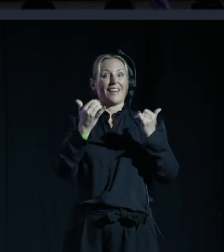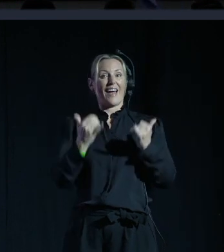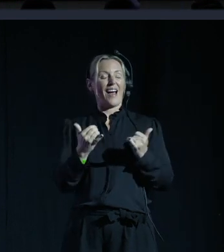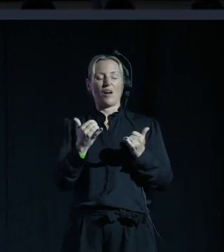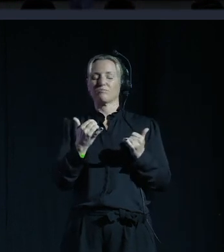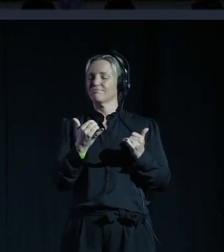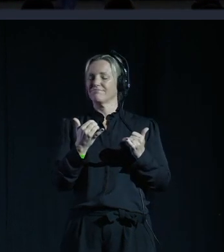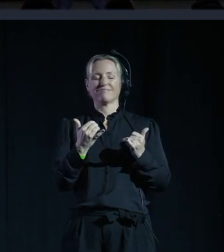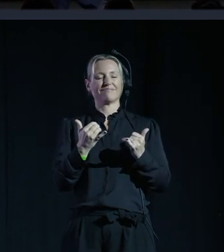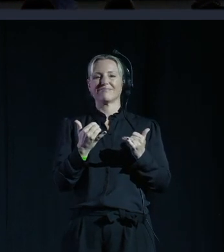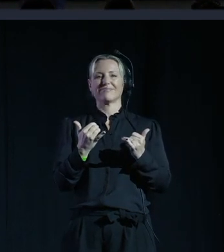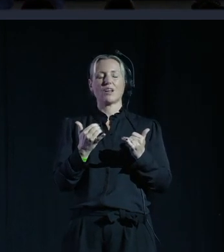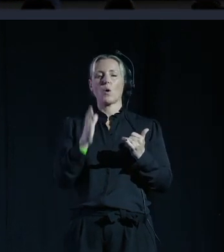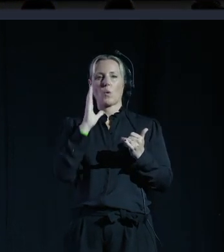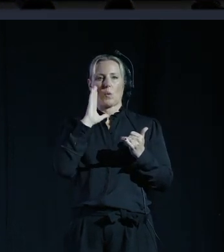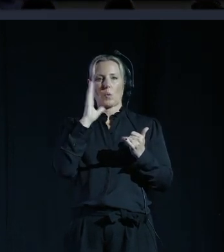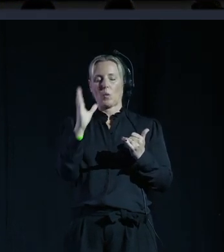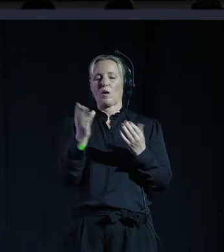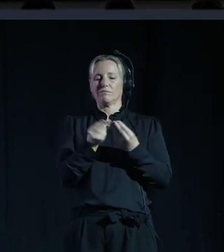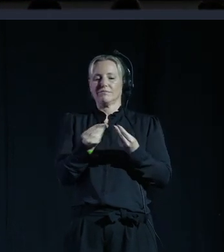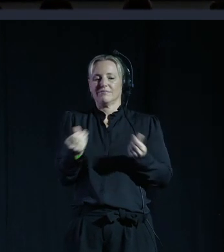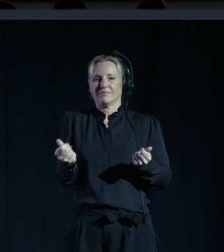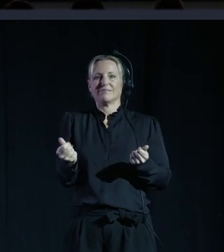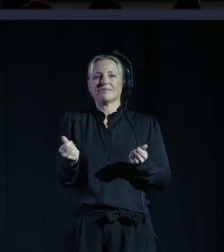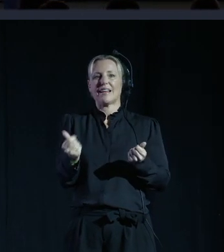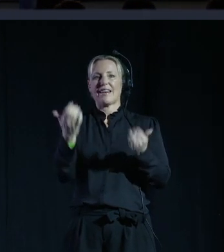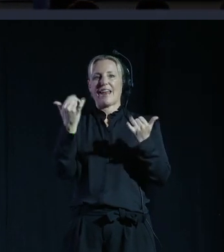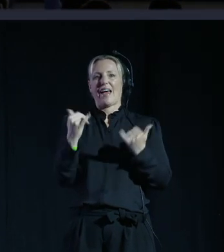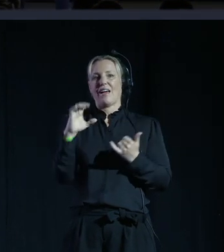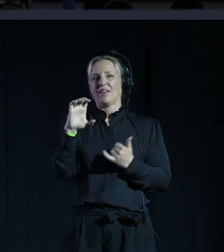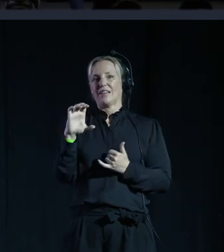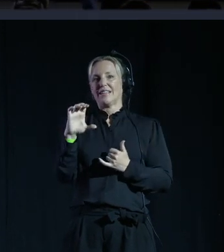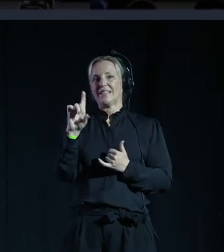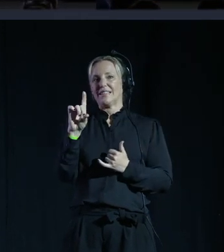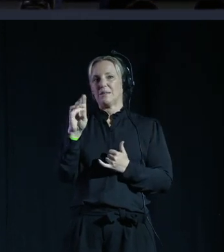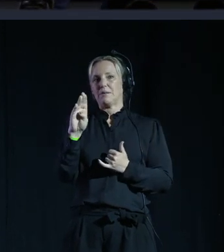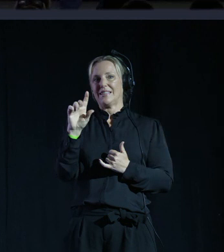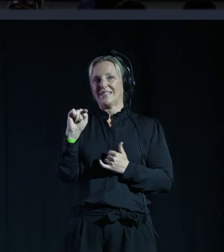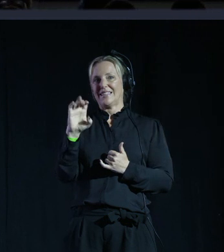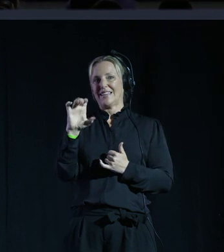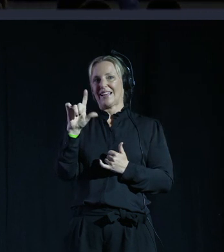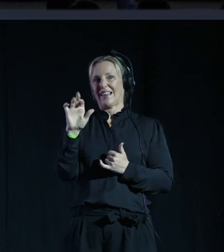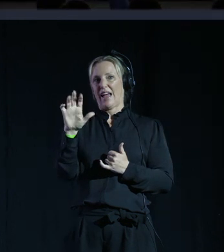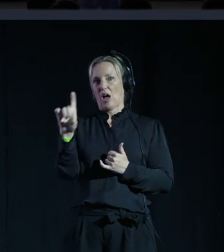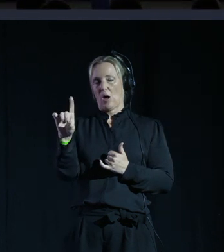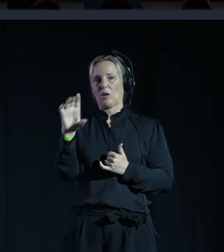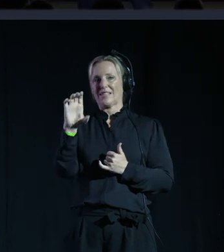announce that we're now launching the DBT Cloud CLI. Awesome.